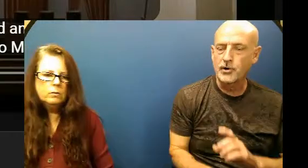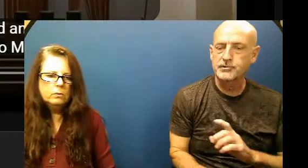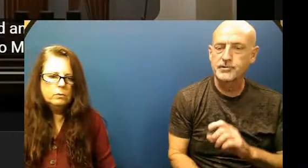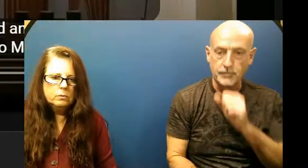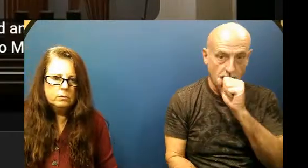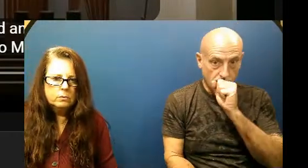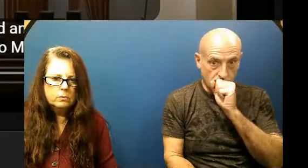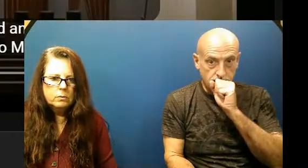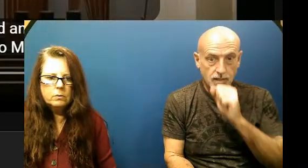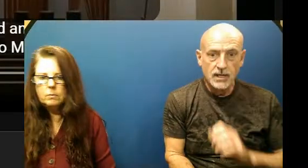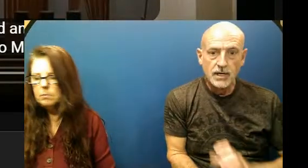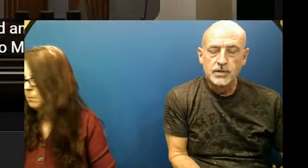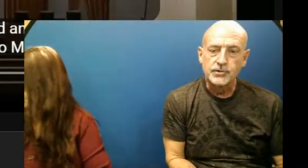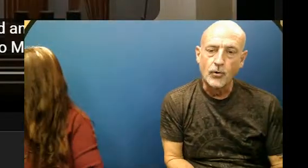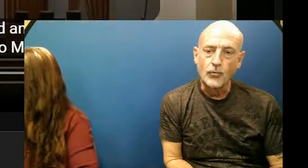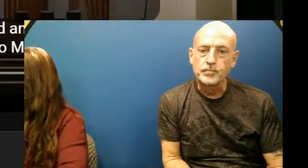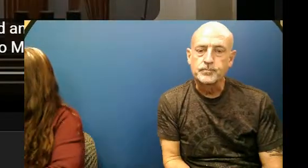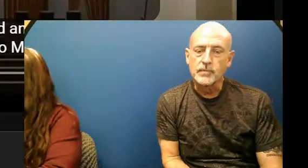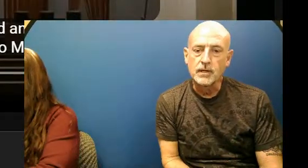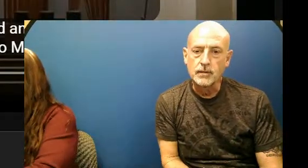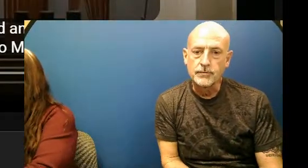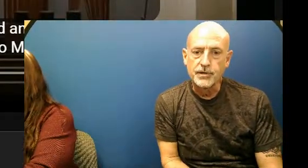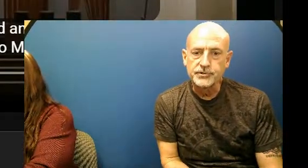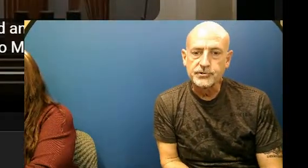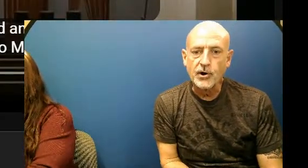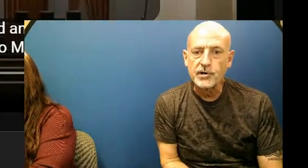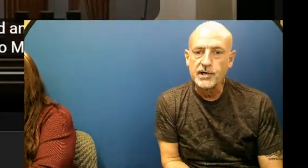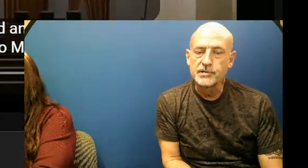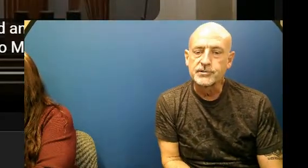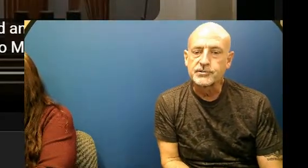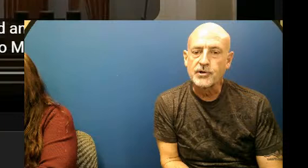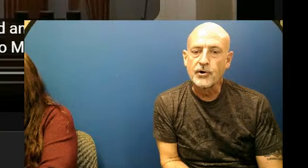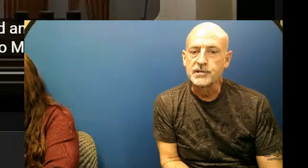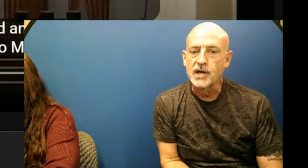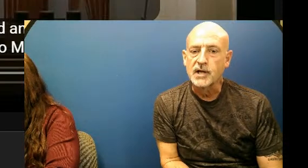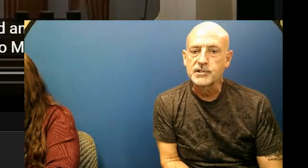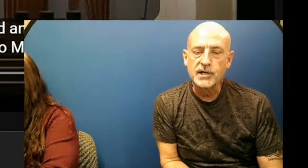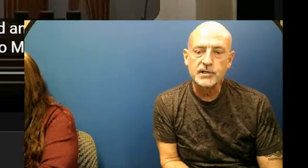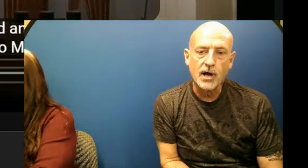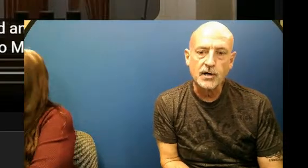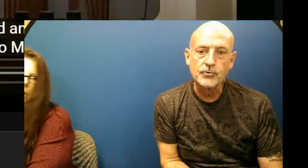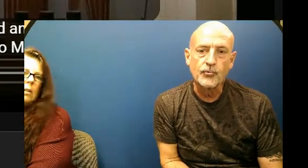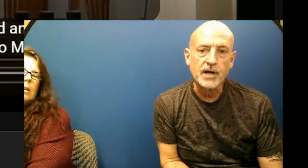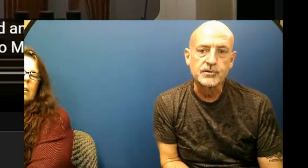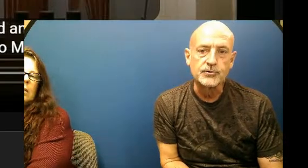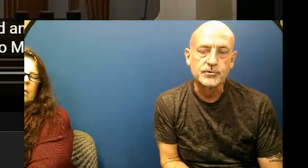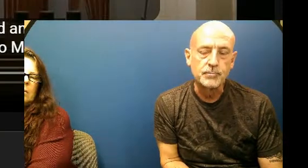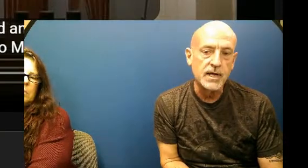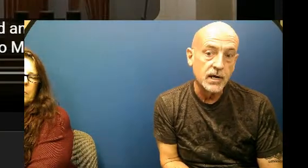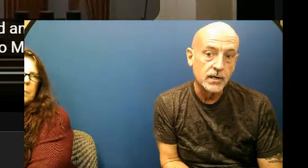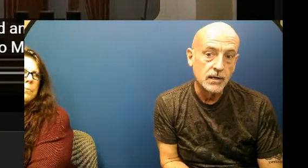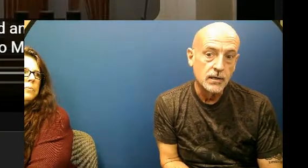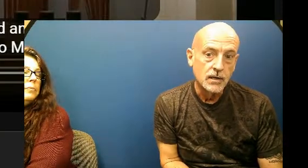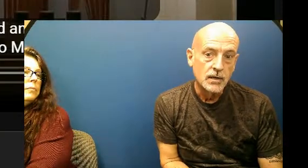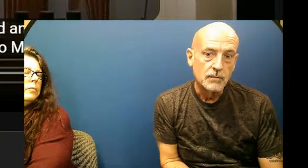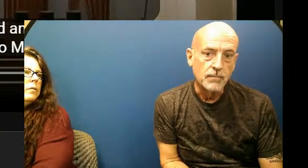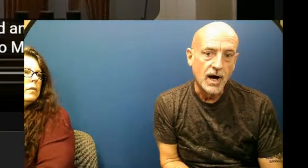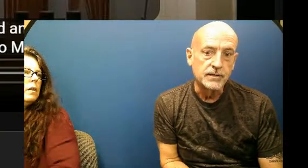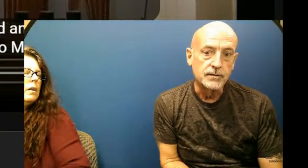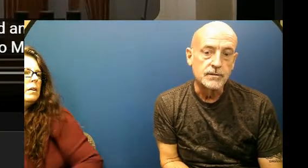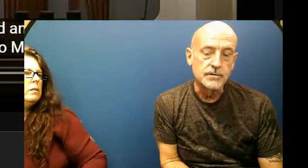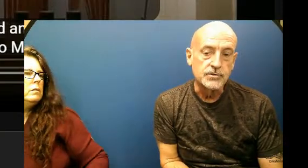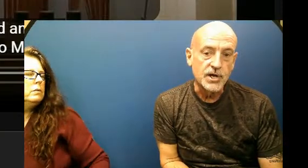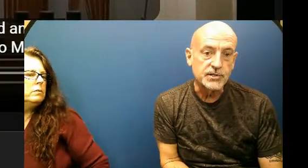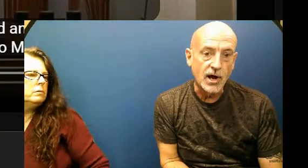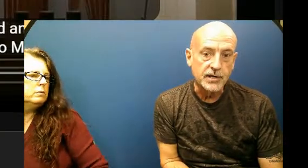Let's pause here. So this attorney is asserting TikTok's right to speak,